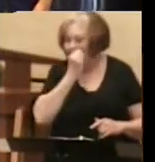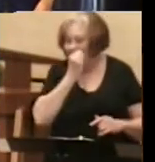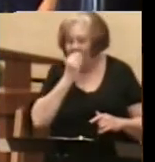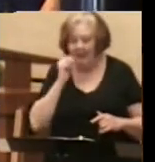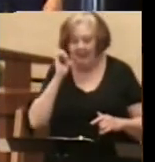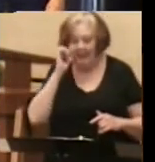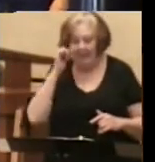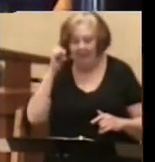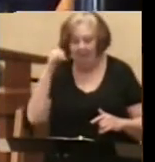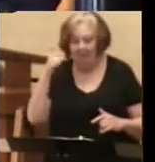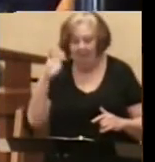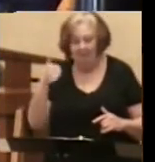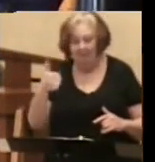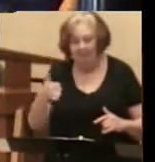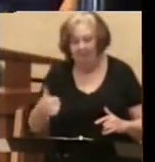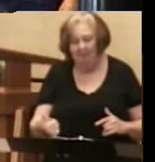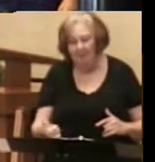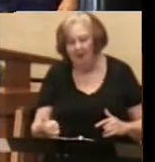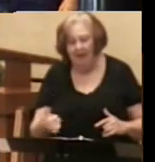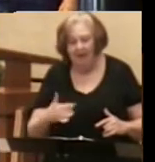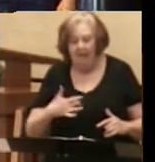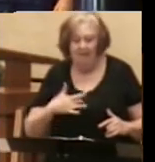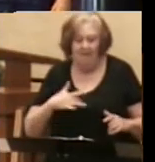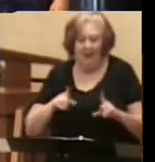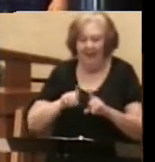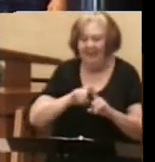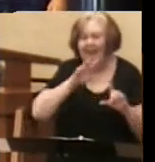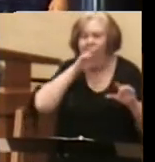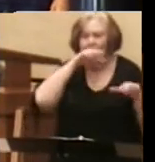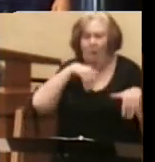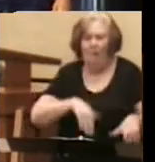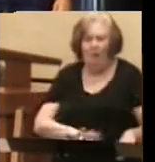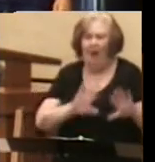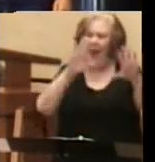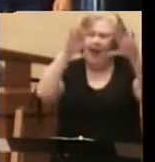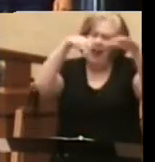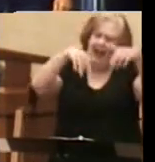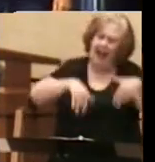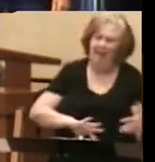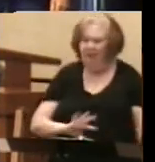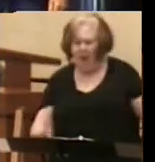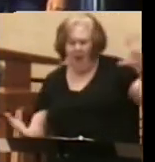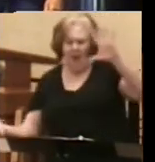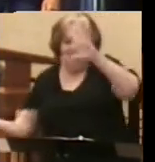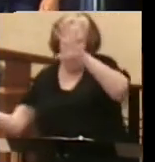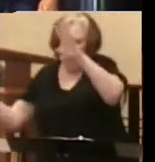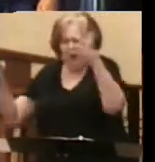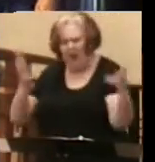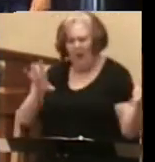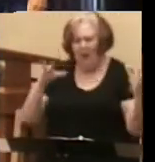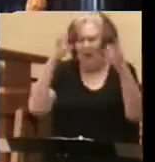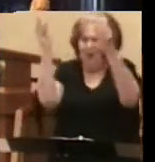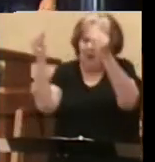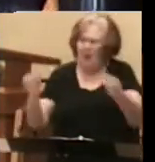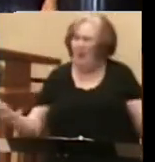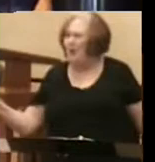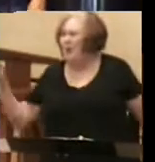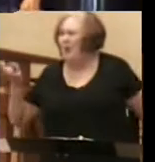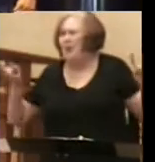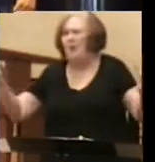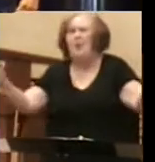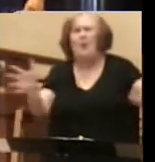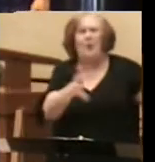tomorrow. A wave tossed in the ocean, a vapor in the wind. Still